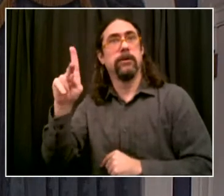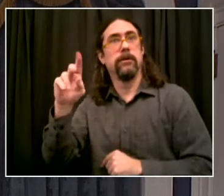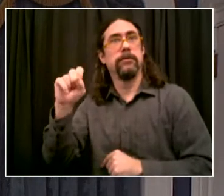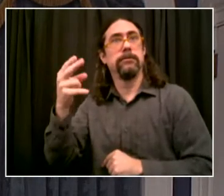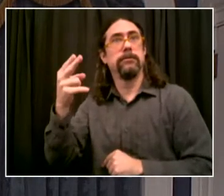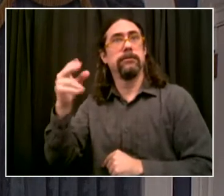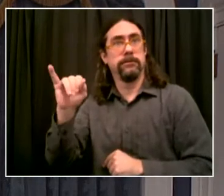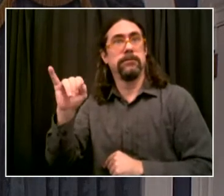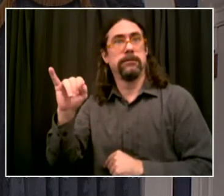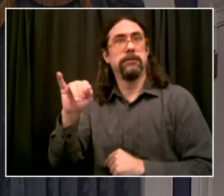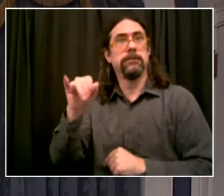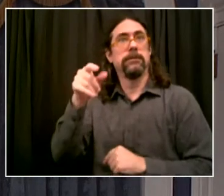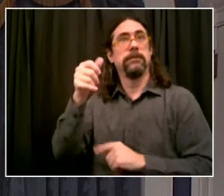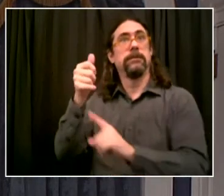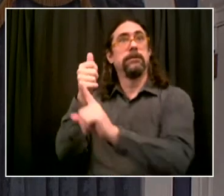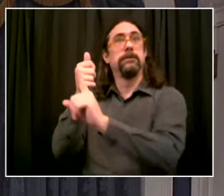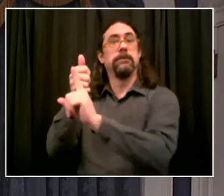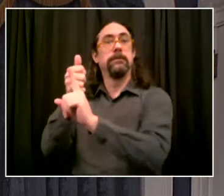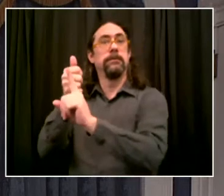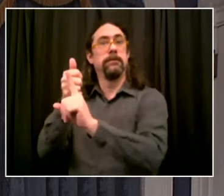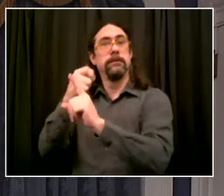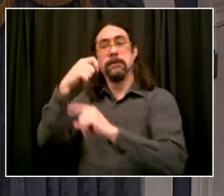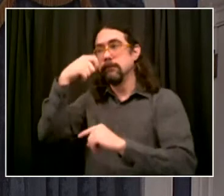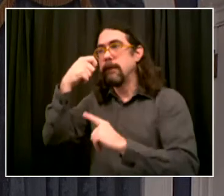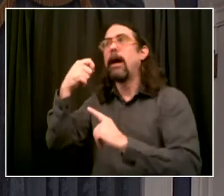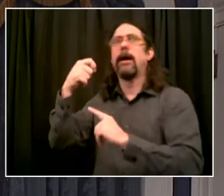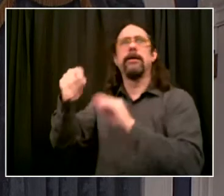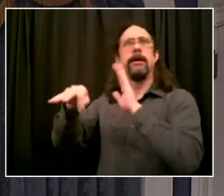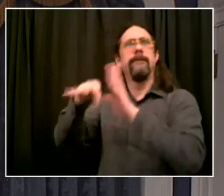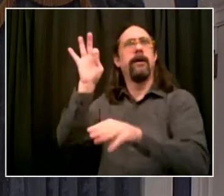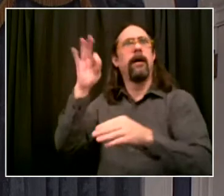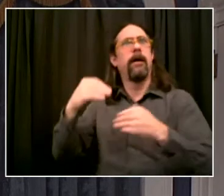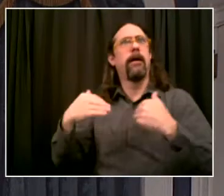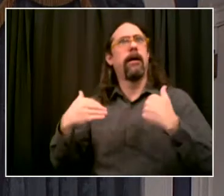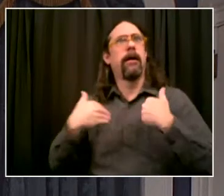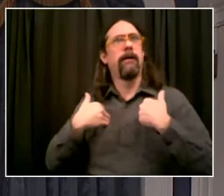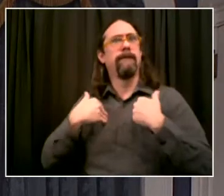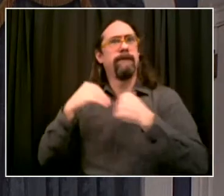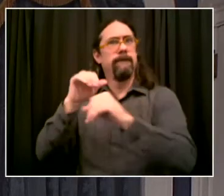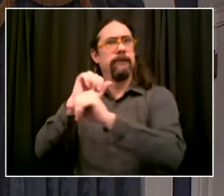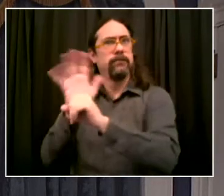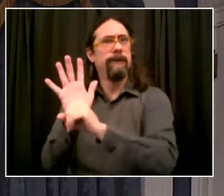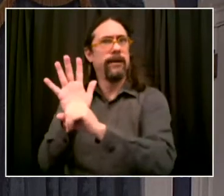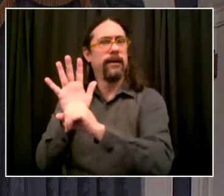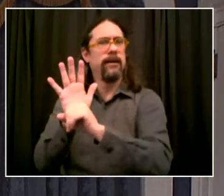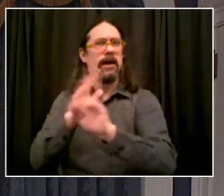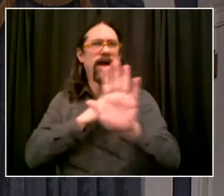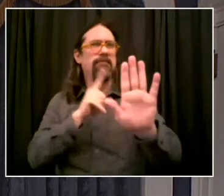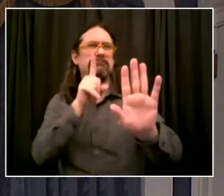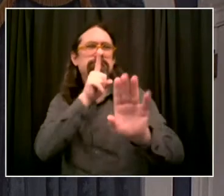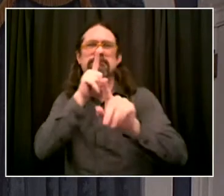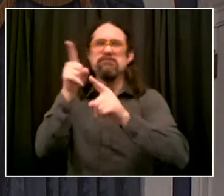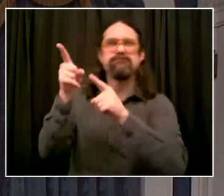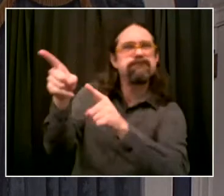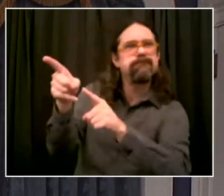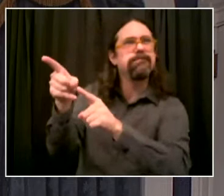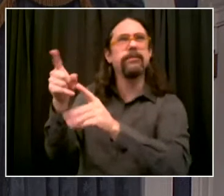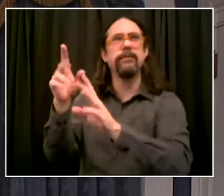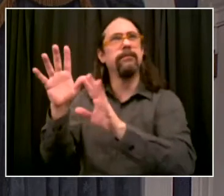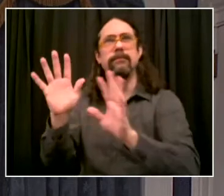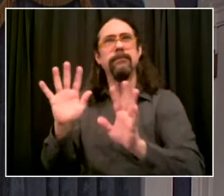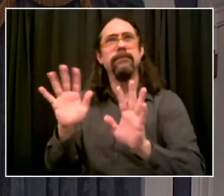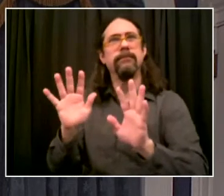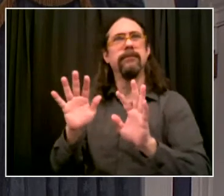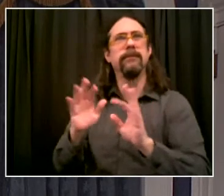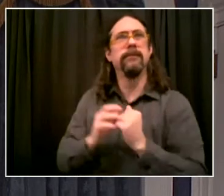can you say to reassure the public that we don't need to be extra worried because if the health commissioner can turn positive, test